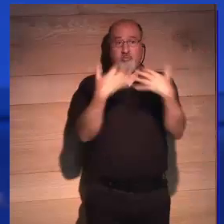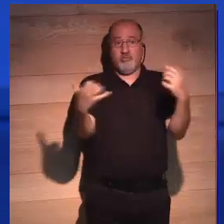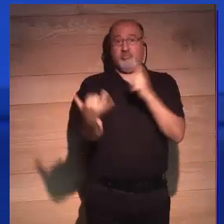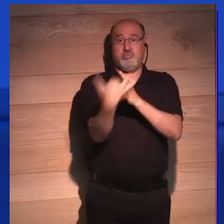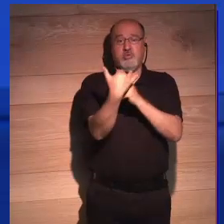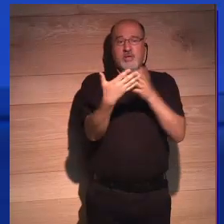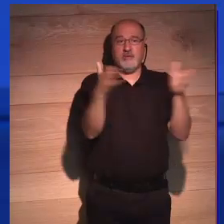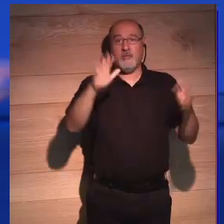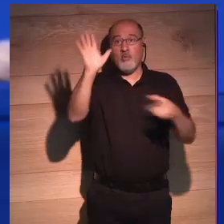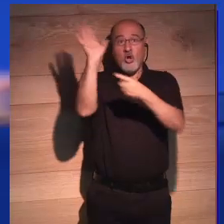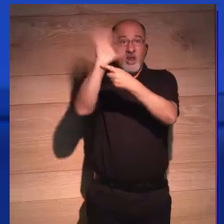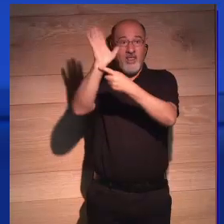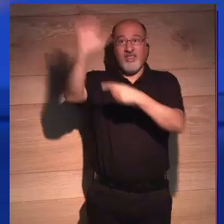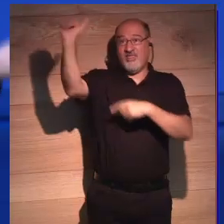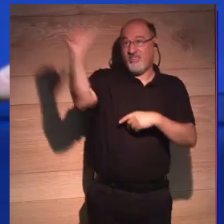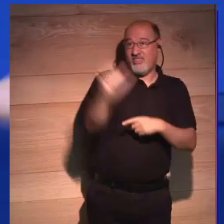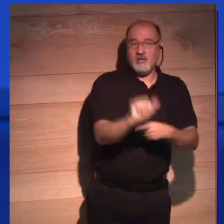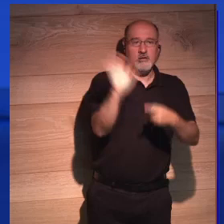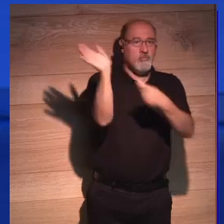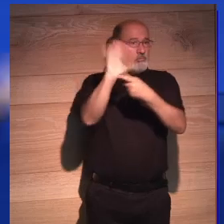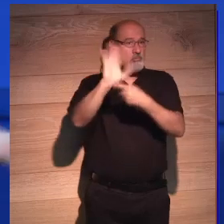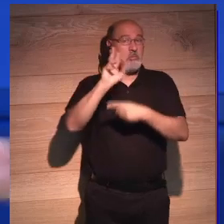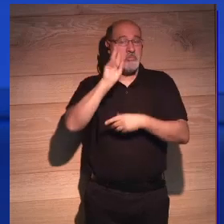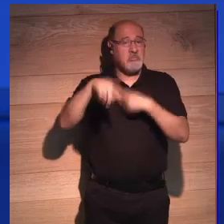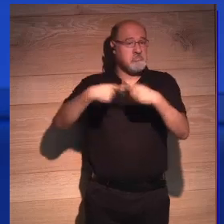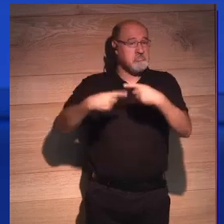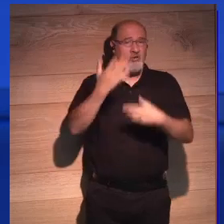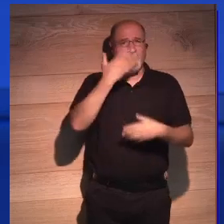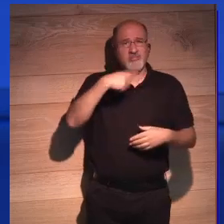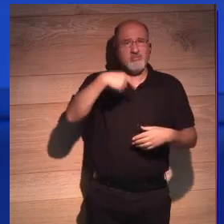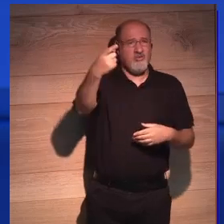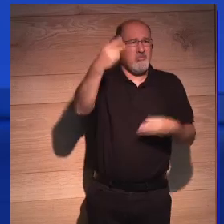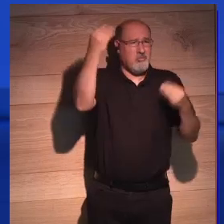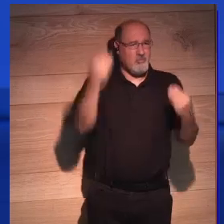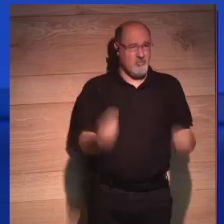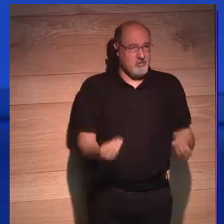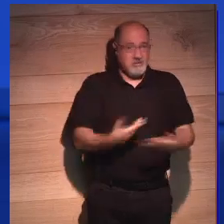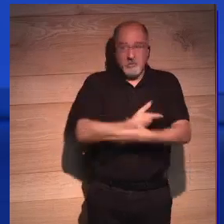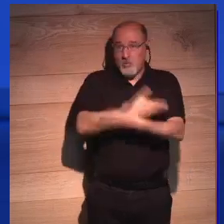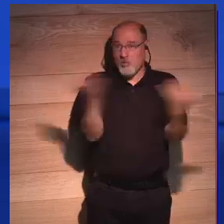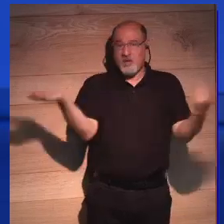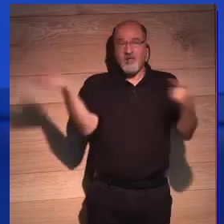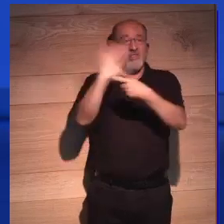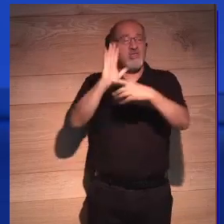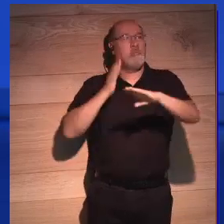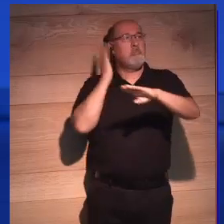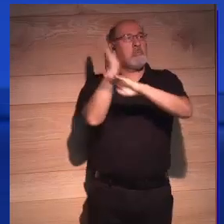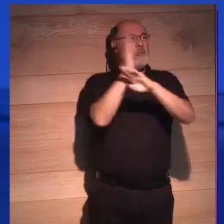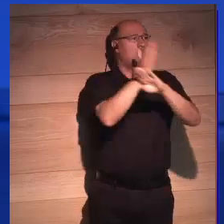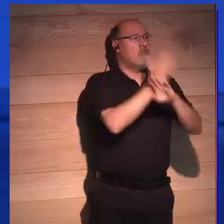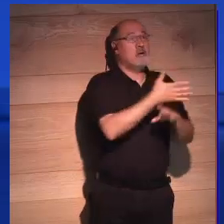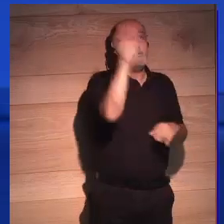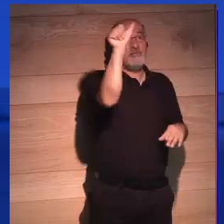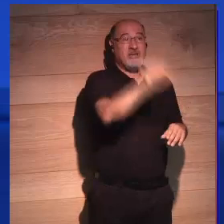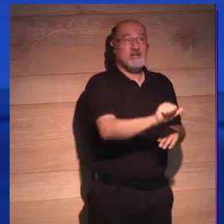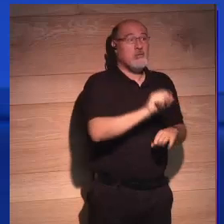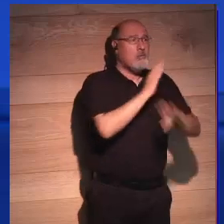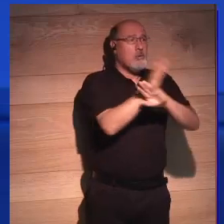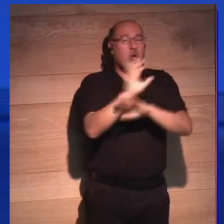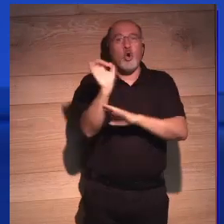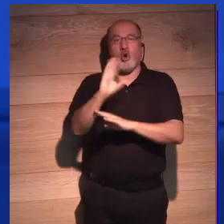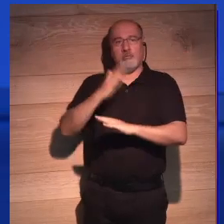to the flicks and, you know, see something at your local cinema or stream something at home. But we just don't have a culture like